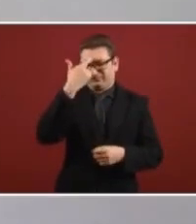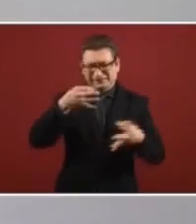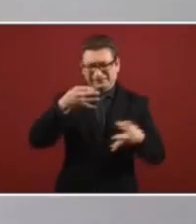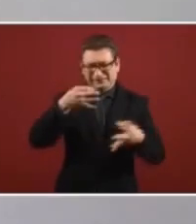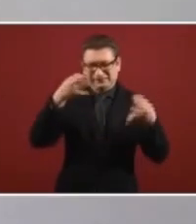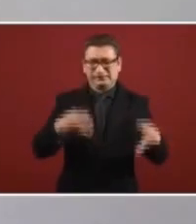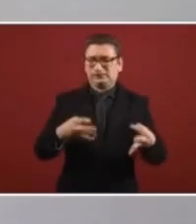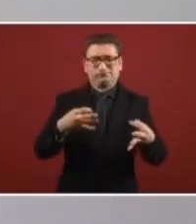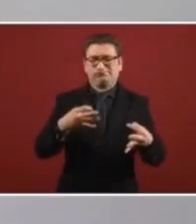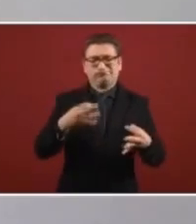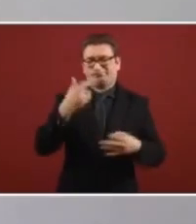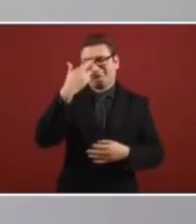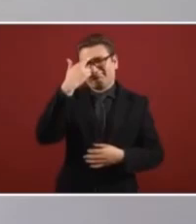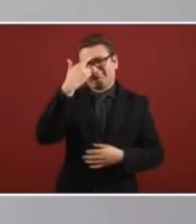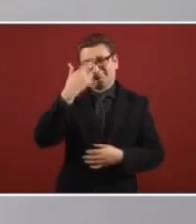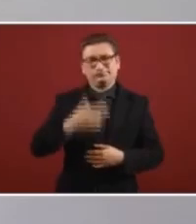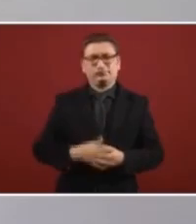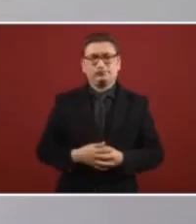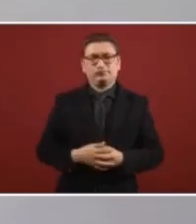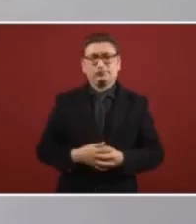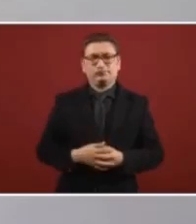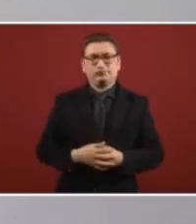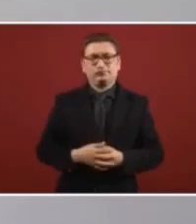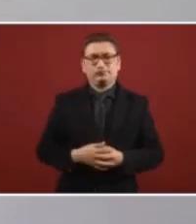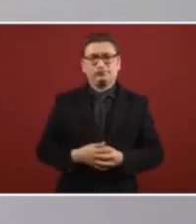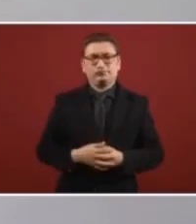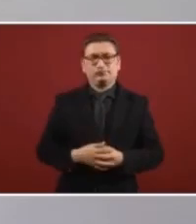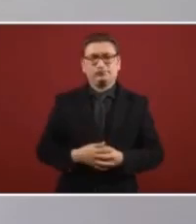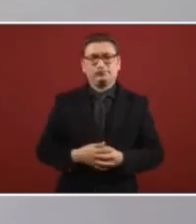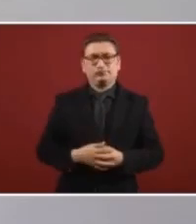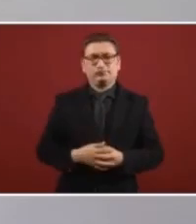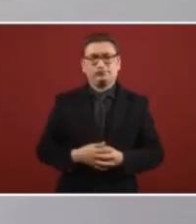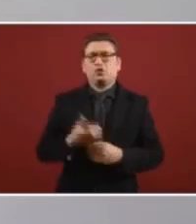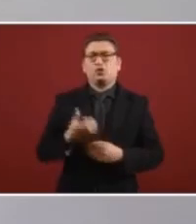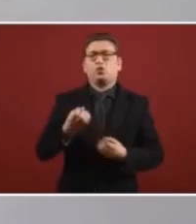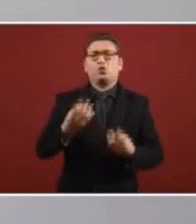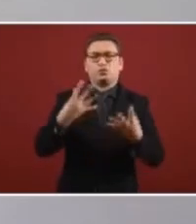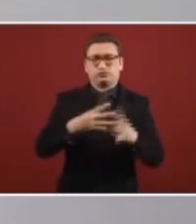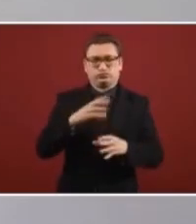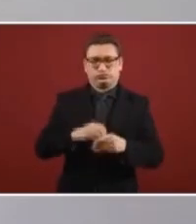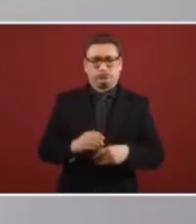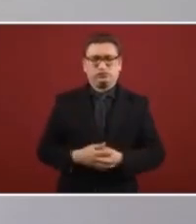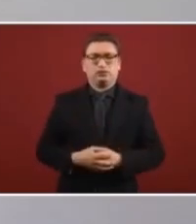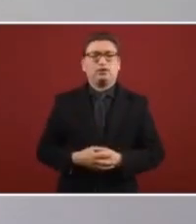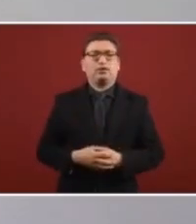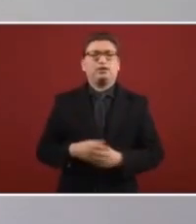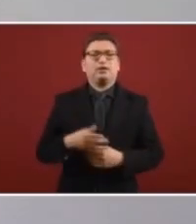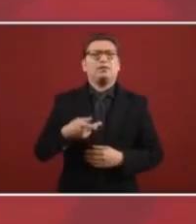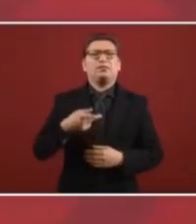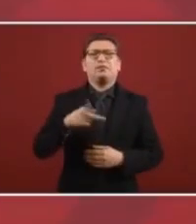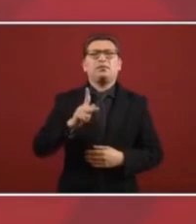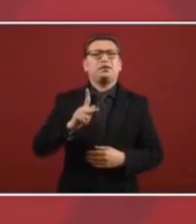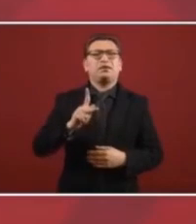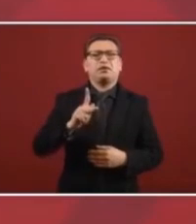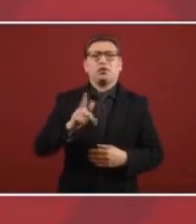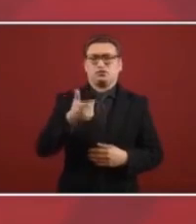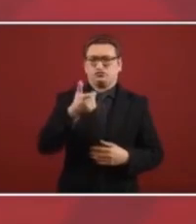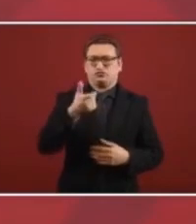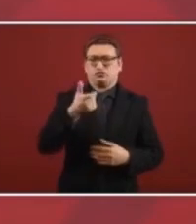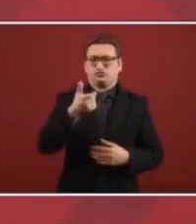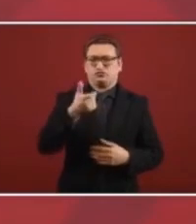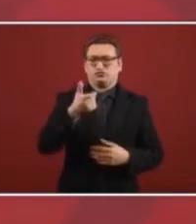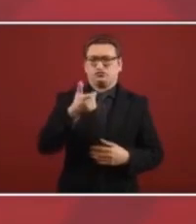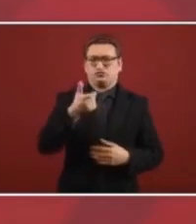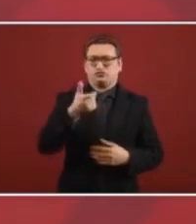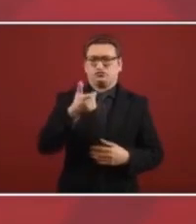now, cuánto significa. how much it is. No es mucho, bueno,